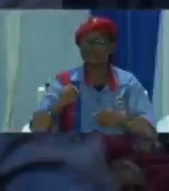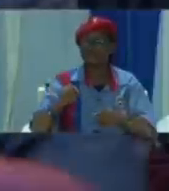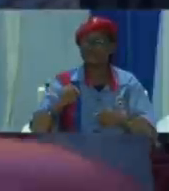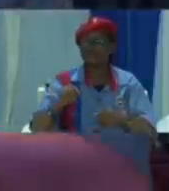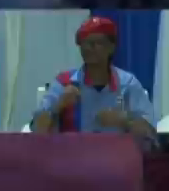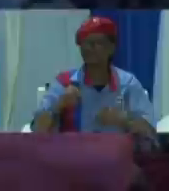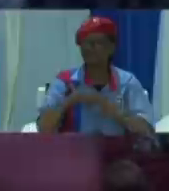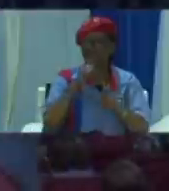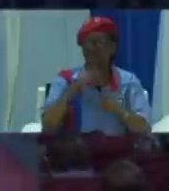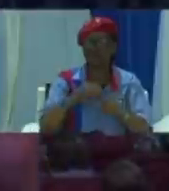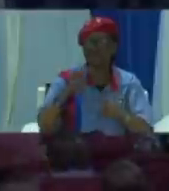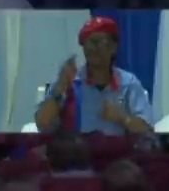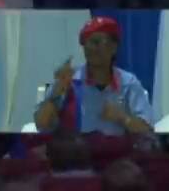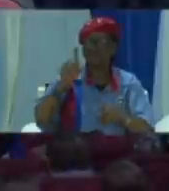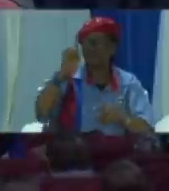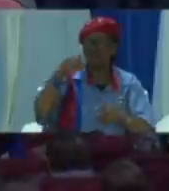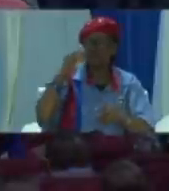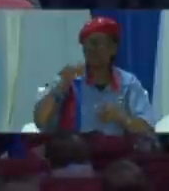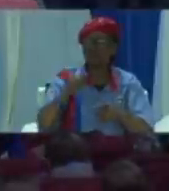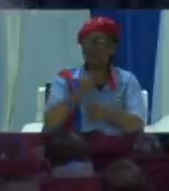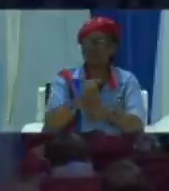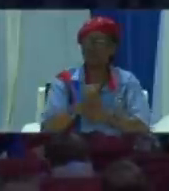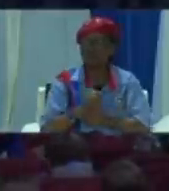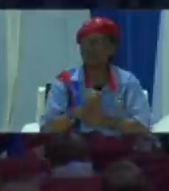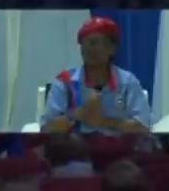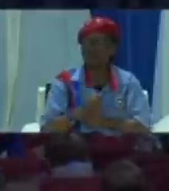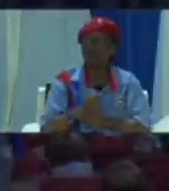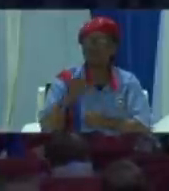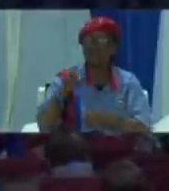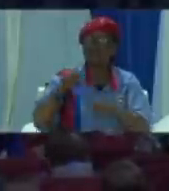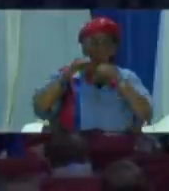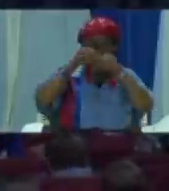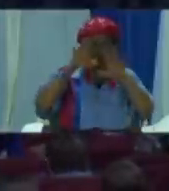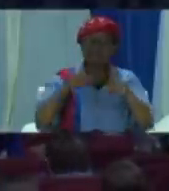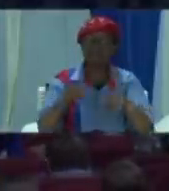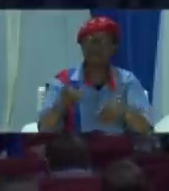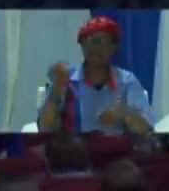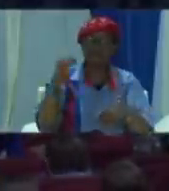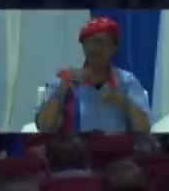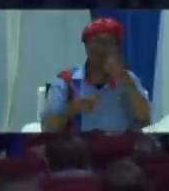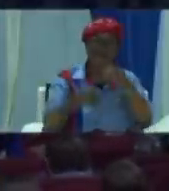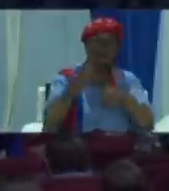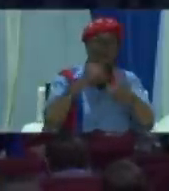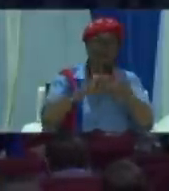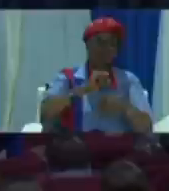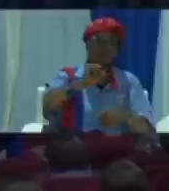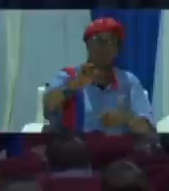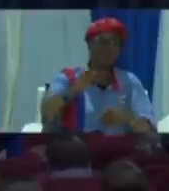7. When the one who got the blessing was coming,